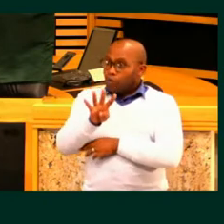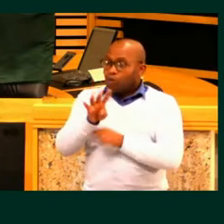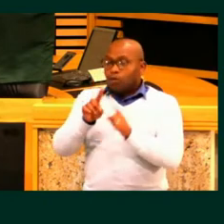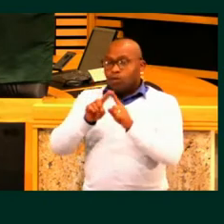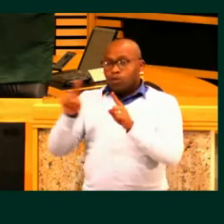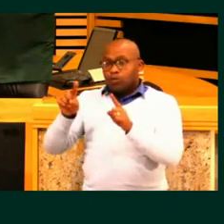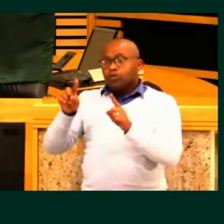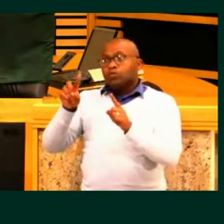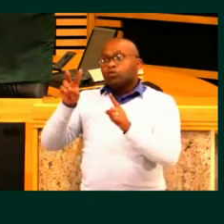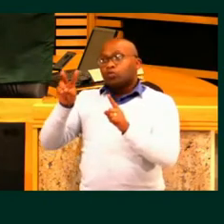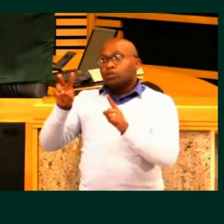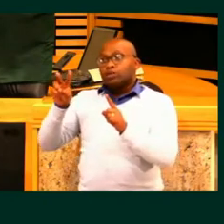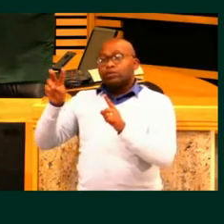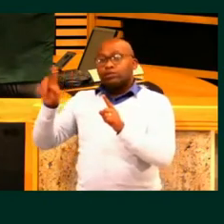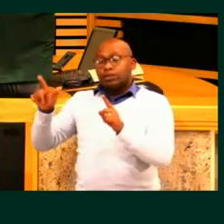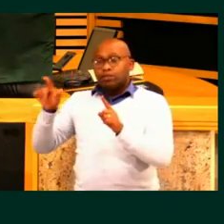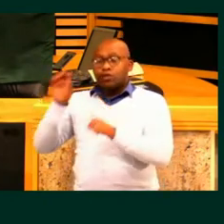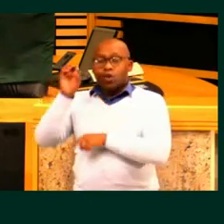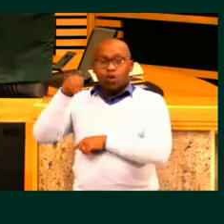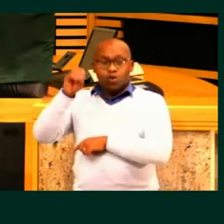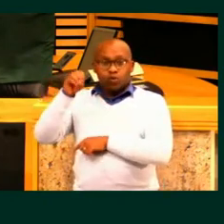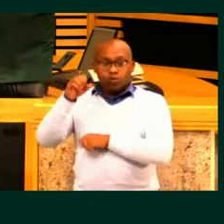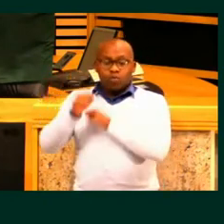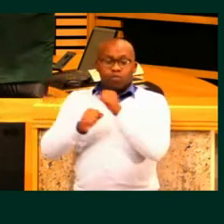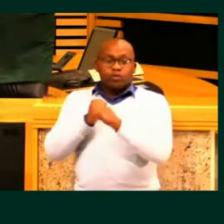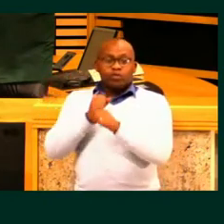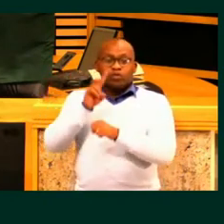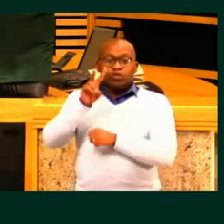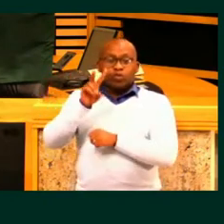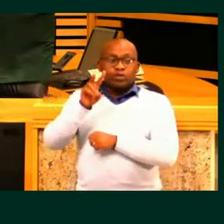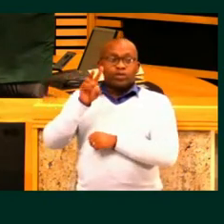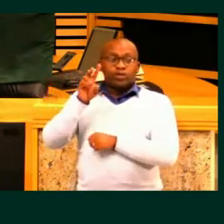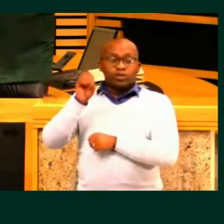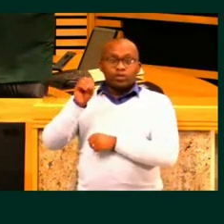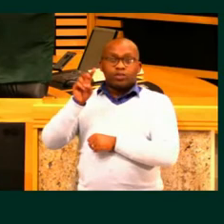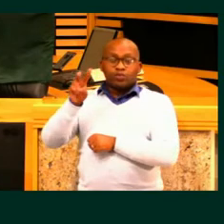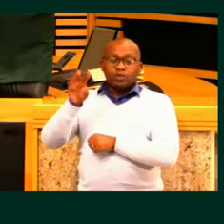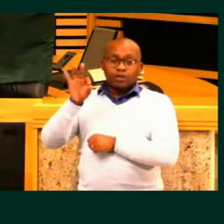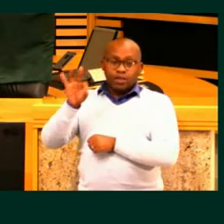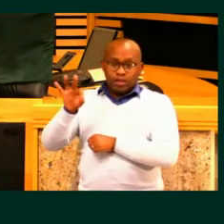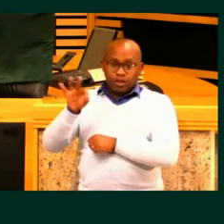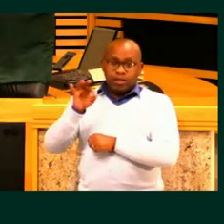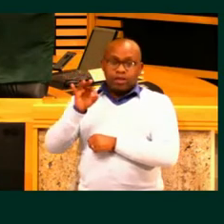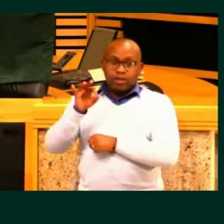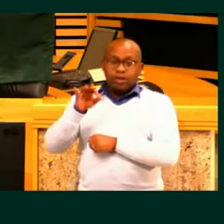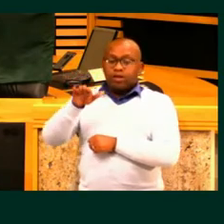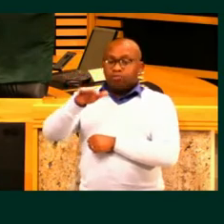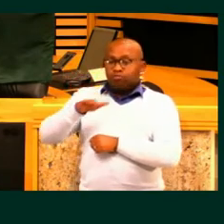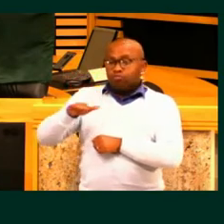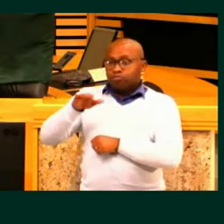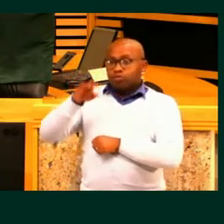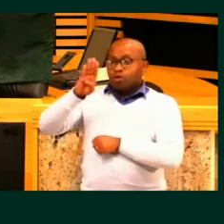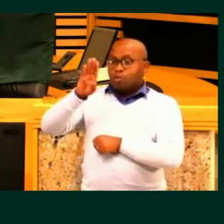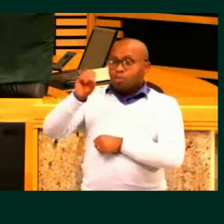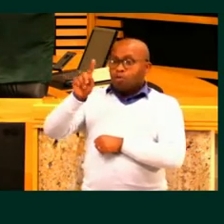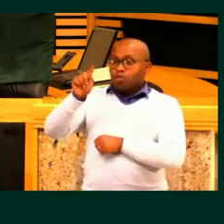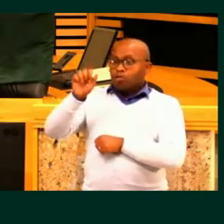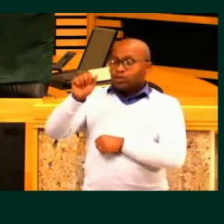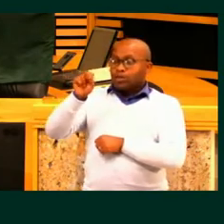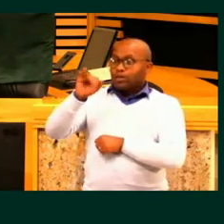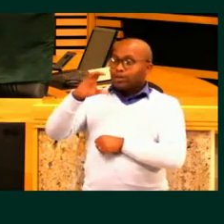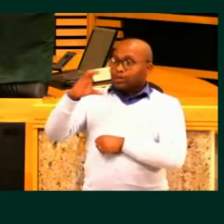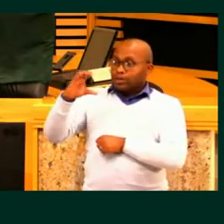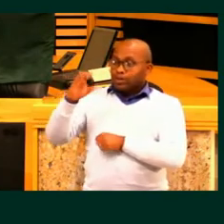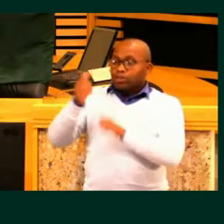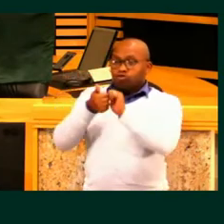27th October 2023 at the botanic sport grounds but before I can H